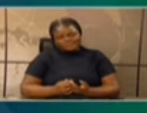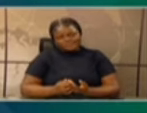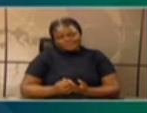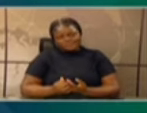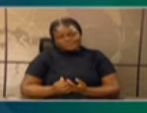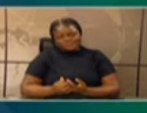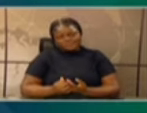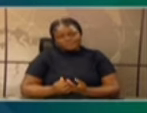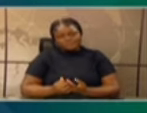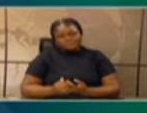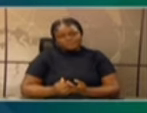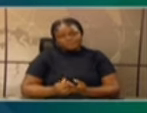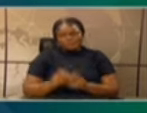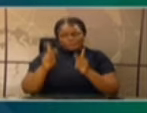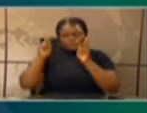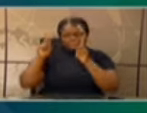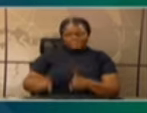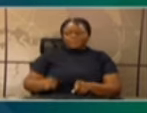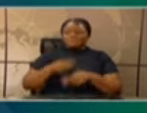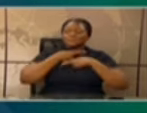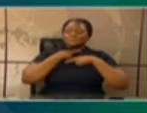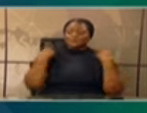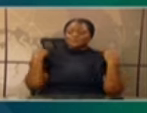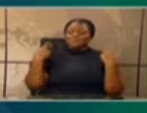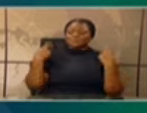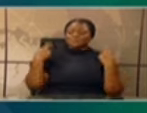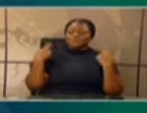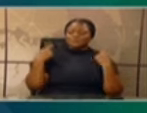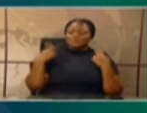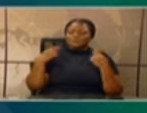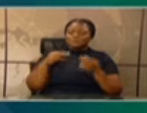Umenya associate pastor oya krofo,